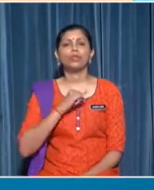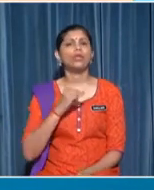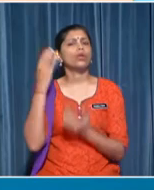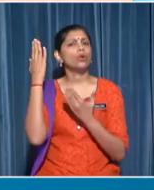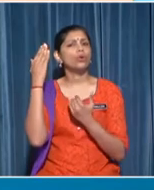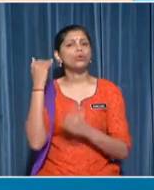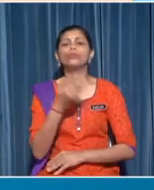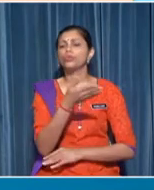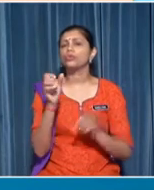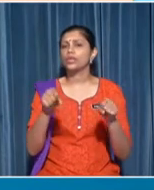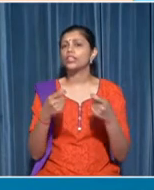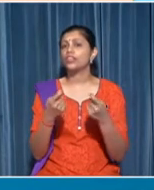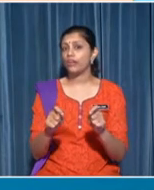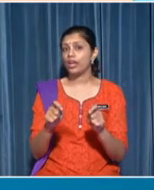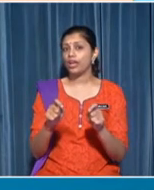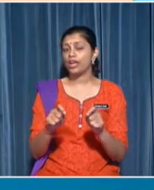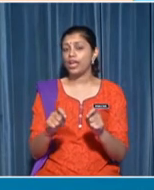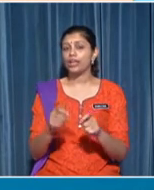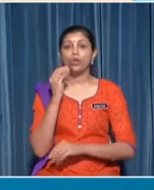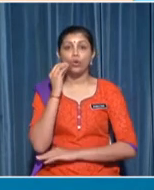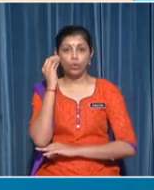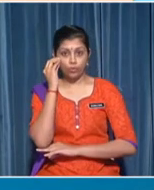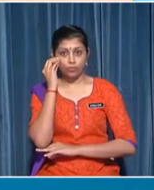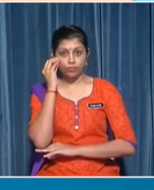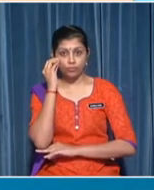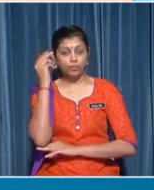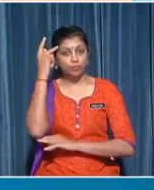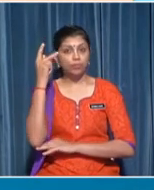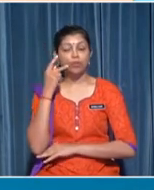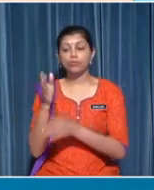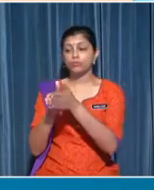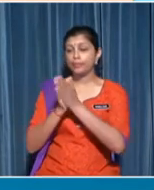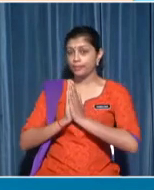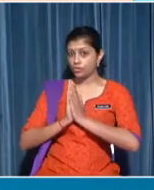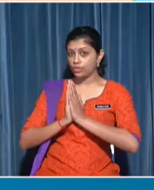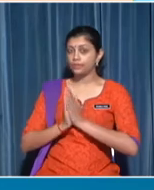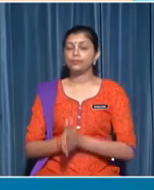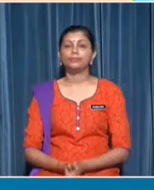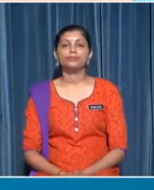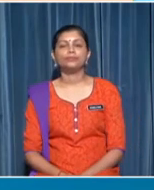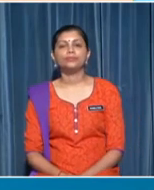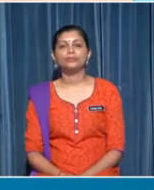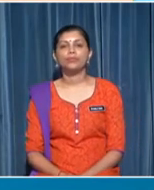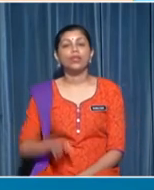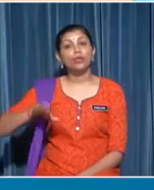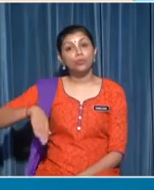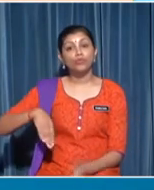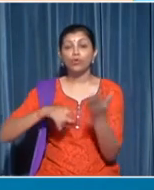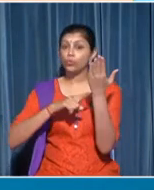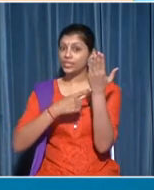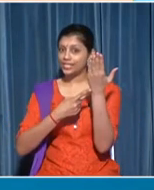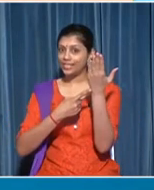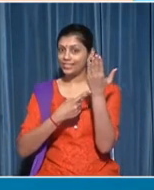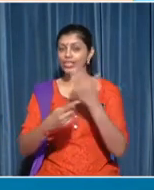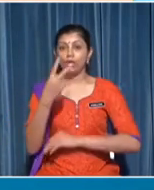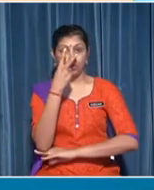will try this at home, yeah? With your parents' permission, of course. Now, before we start, let's